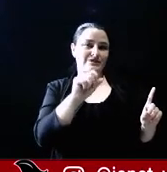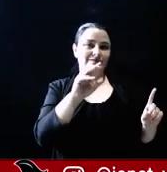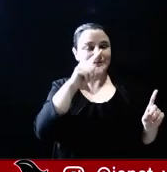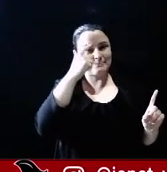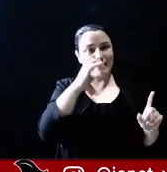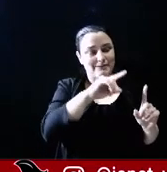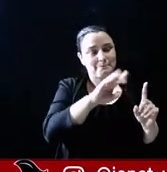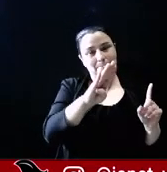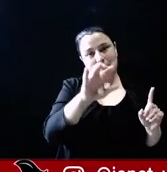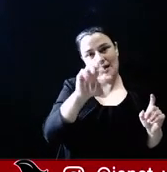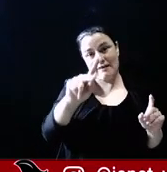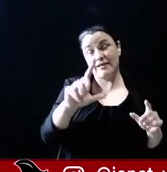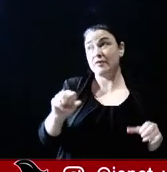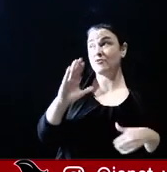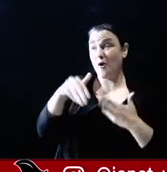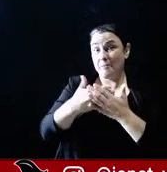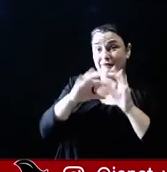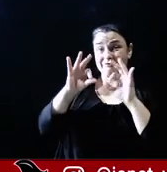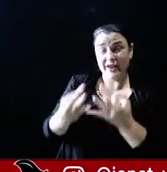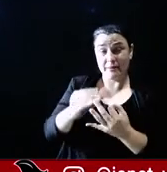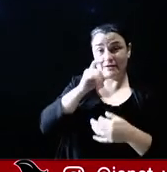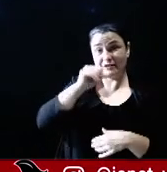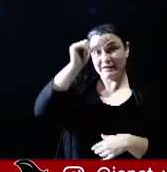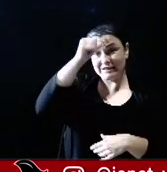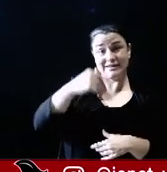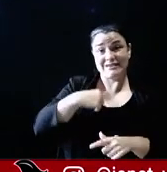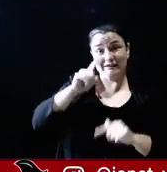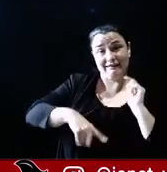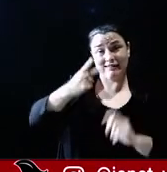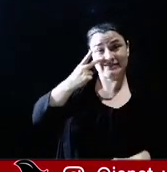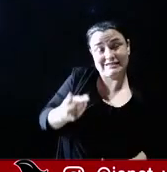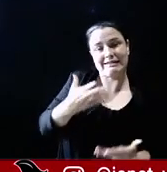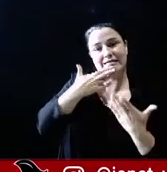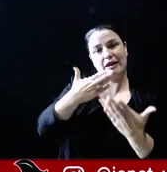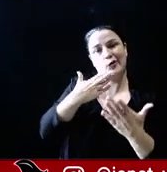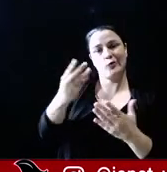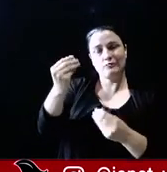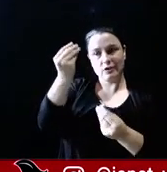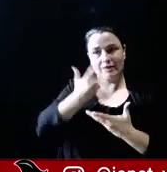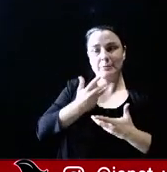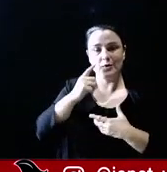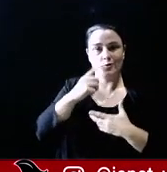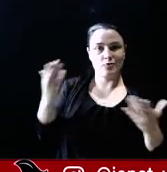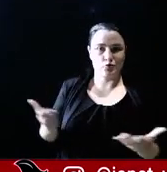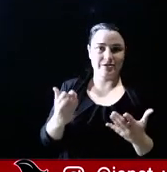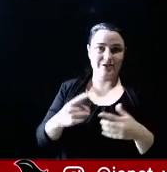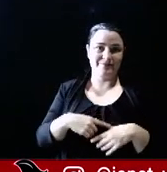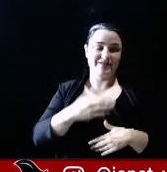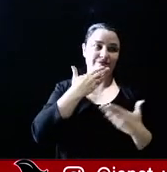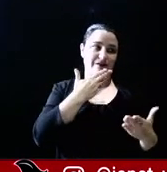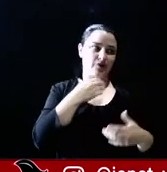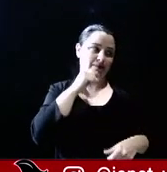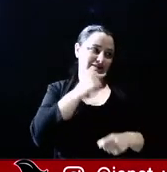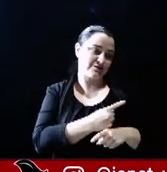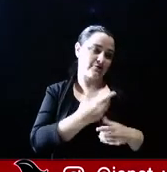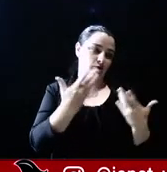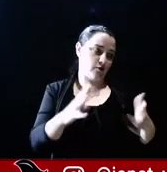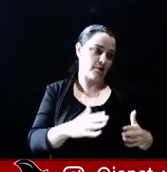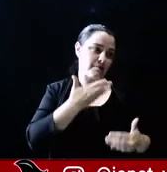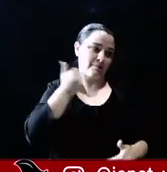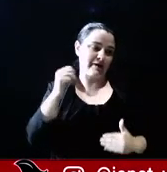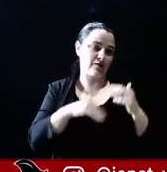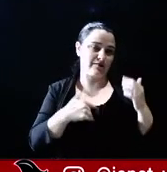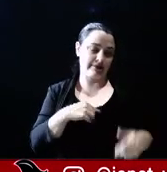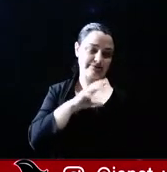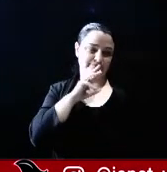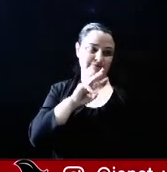know that you're always there for me. Thank you to my sister for already being a better person than I am in sixth grade.